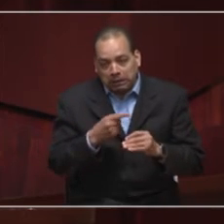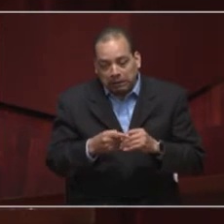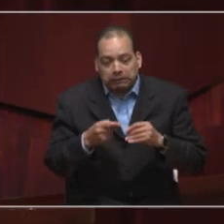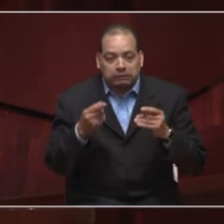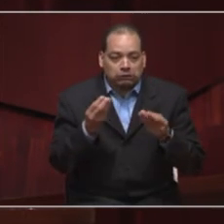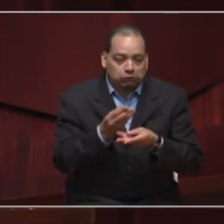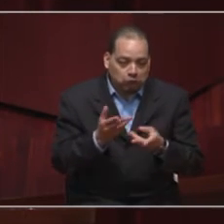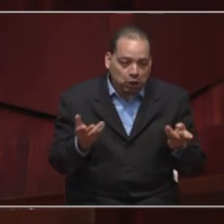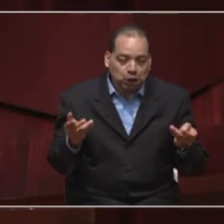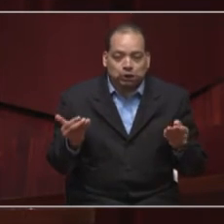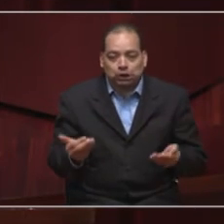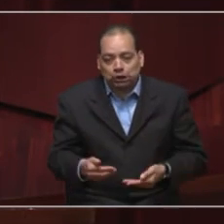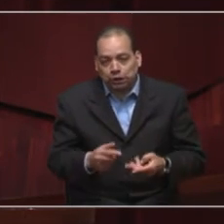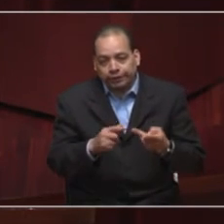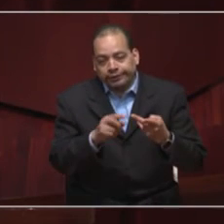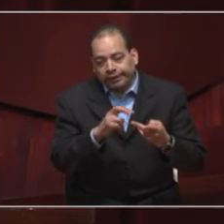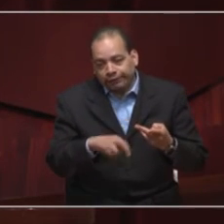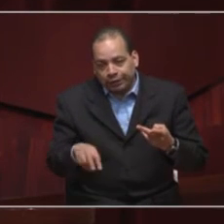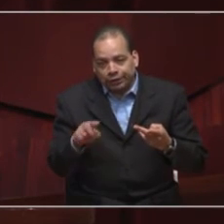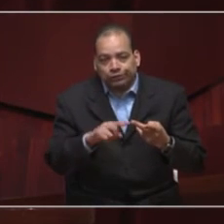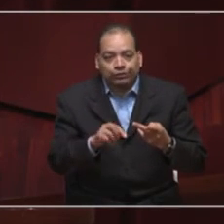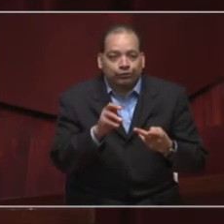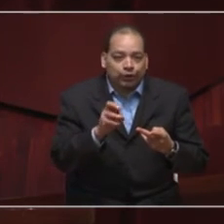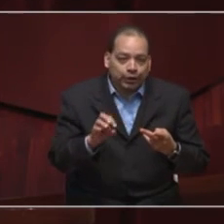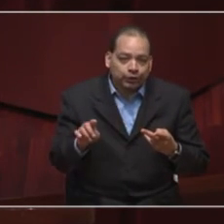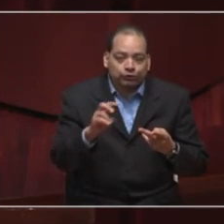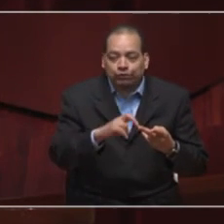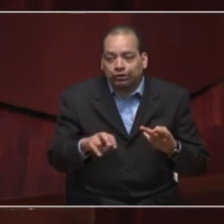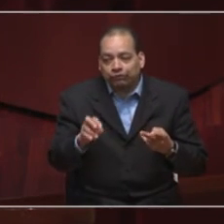records transfers, reference requests, and ultimately user